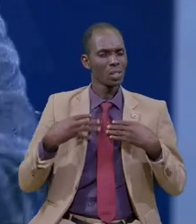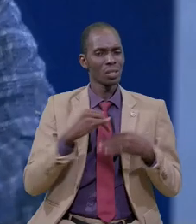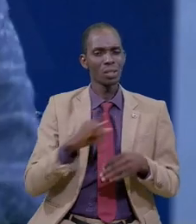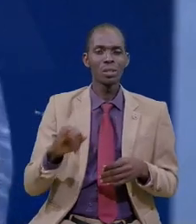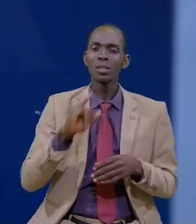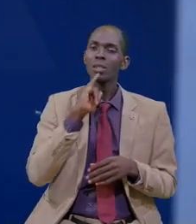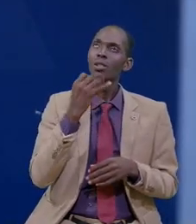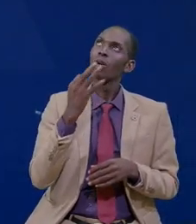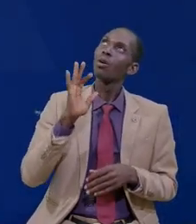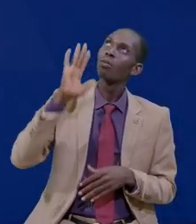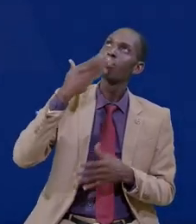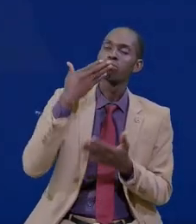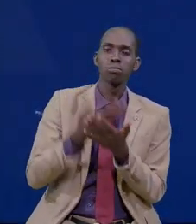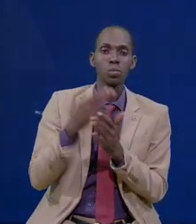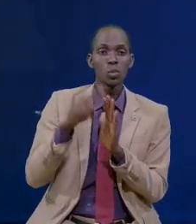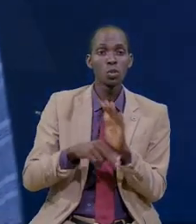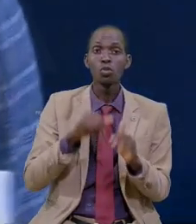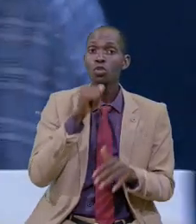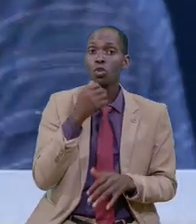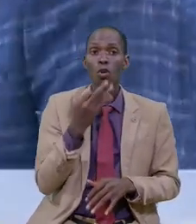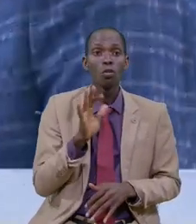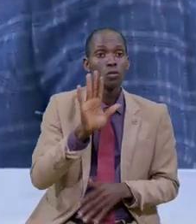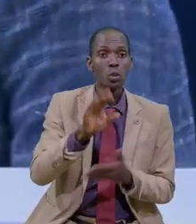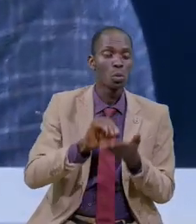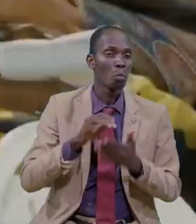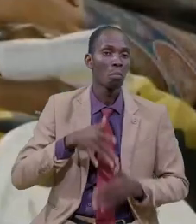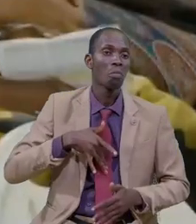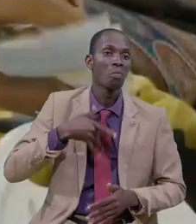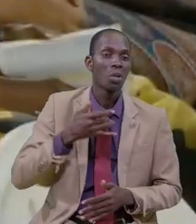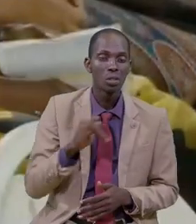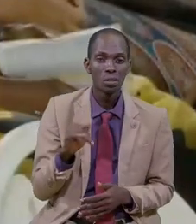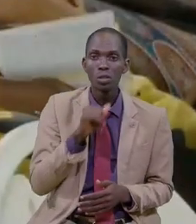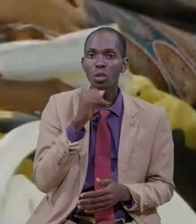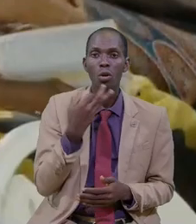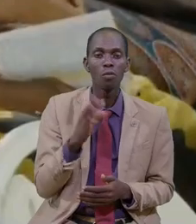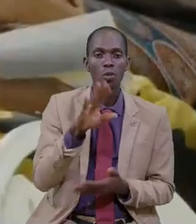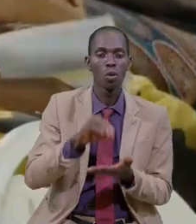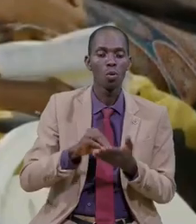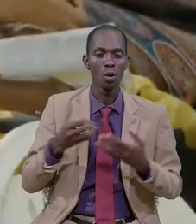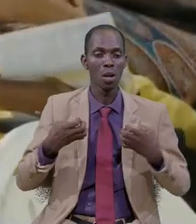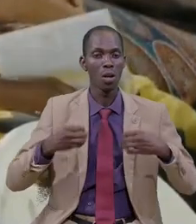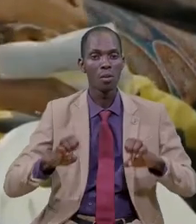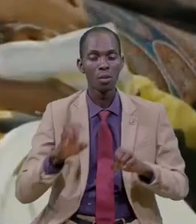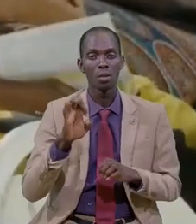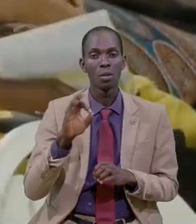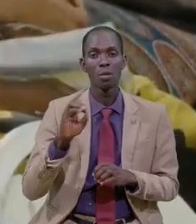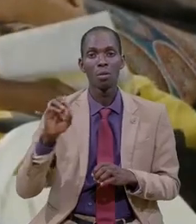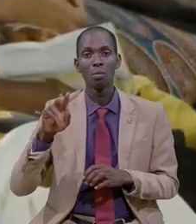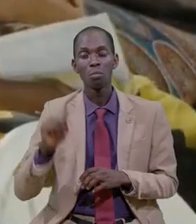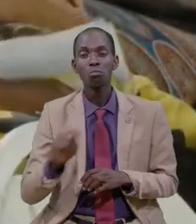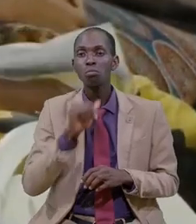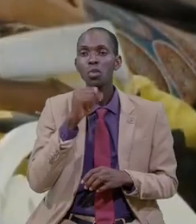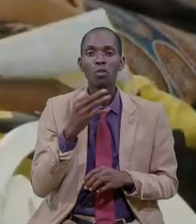goodness, not of your feeling, not of your effort, not of your power, not